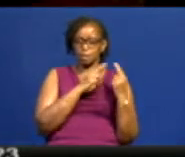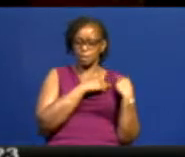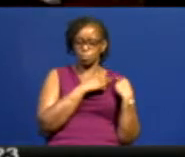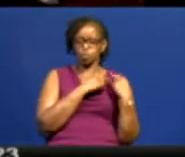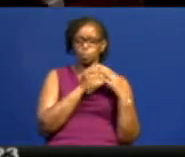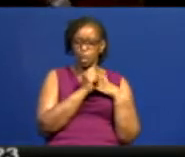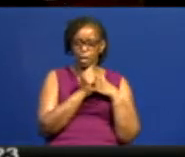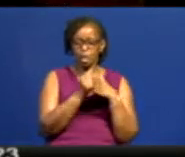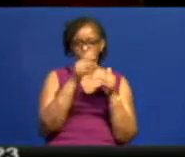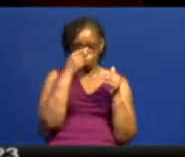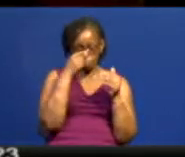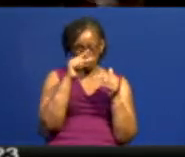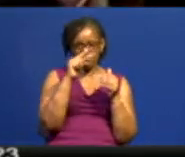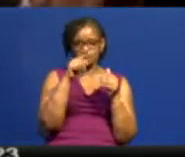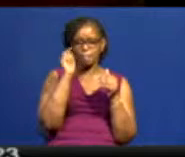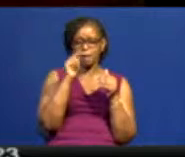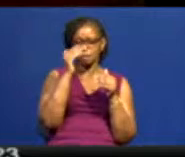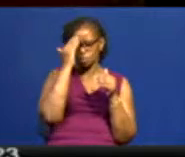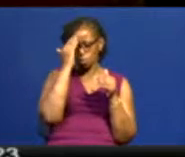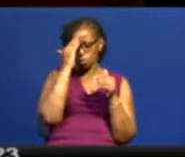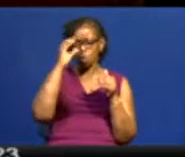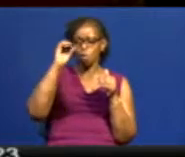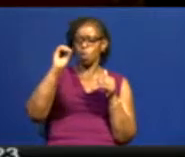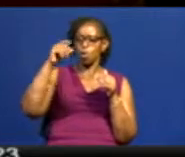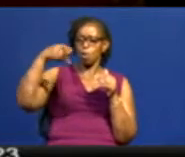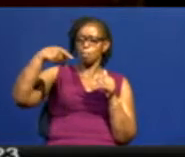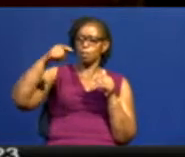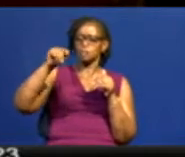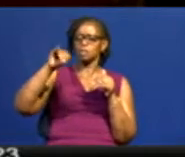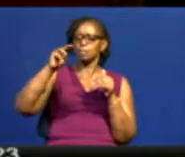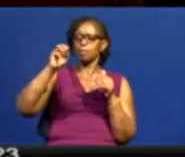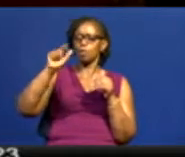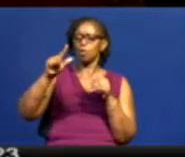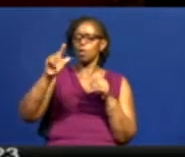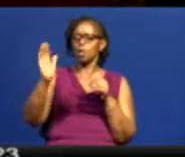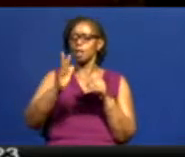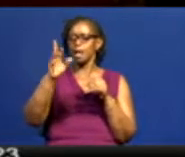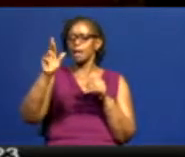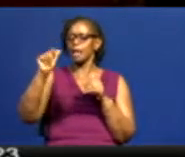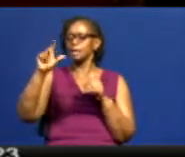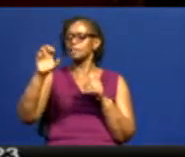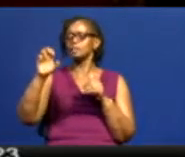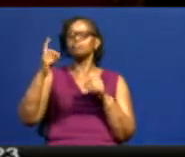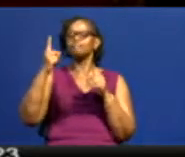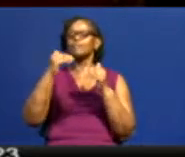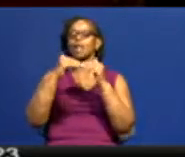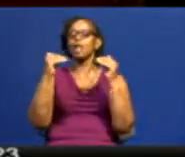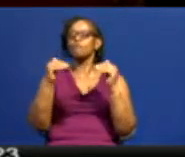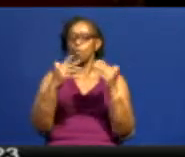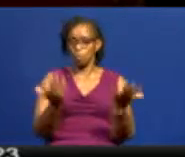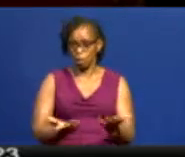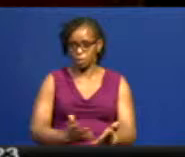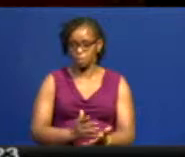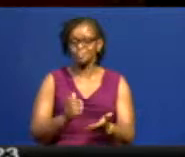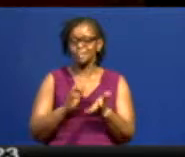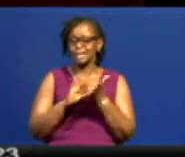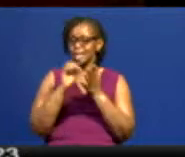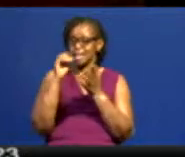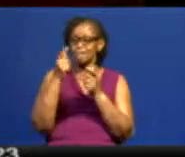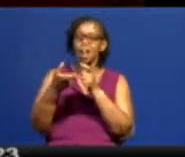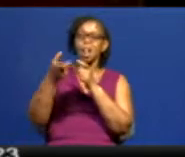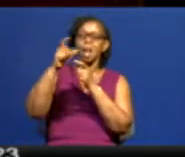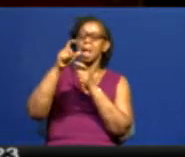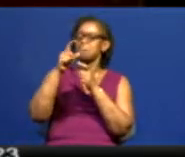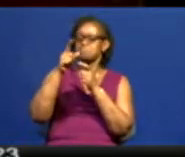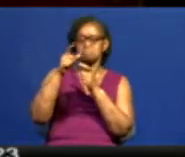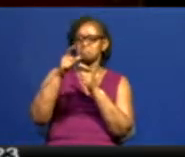the optimal rate, so that we have good collections, Honorable Speaker. But again, so that any further increase on what we call the Laffer curve doesn't